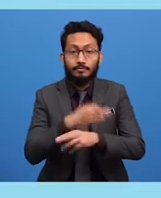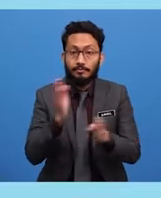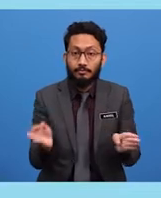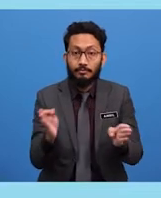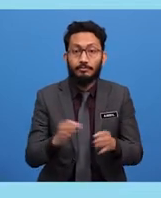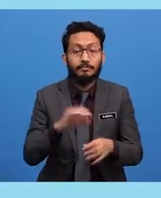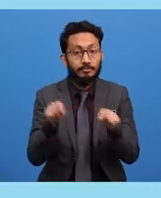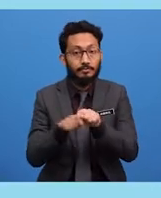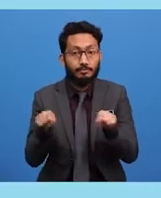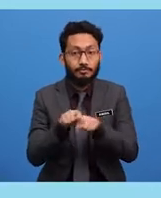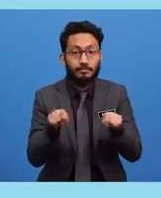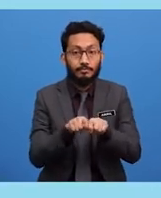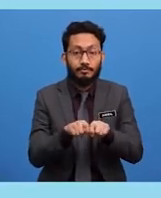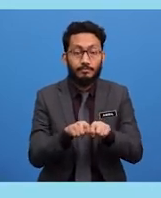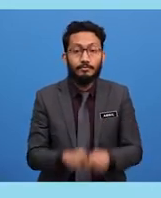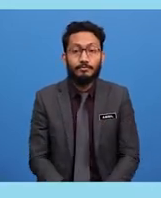too.